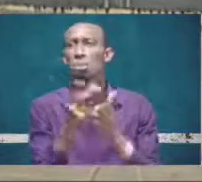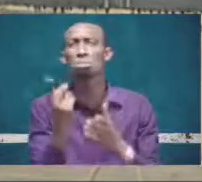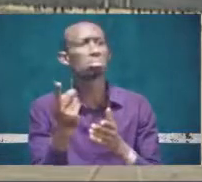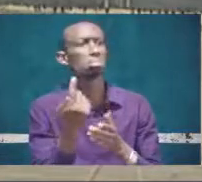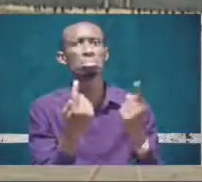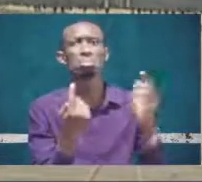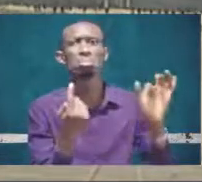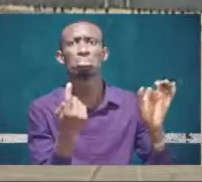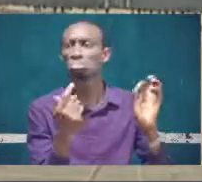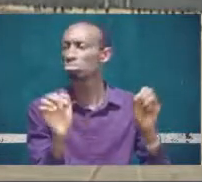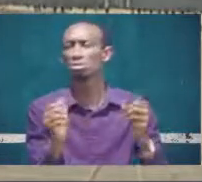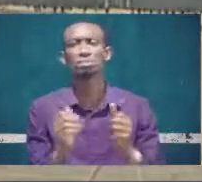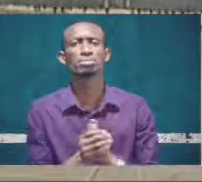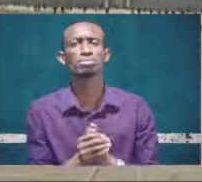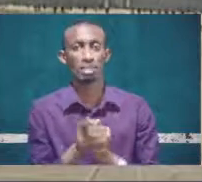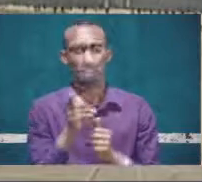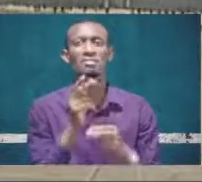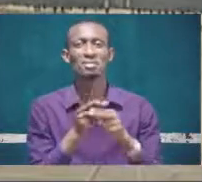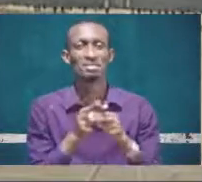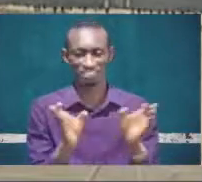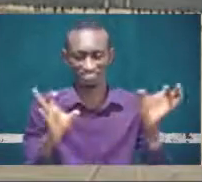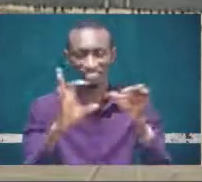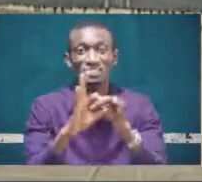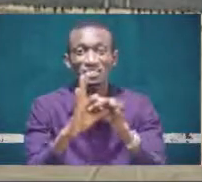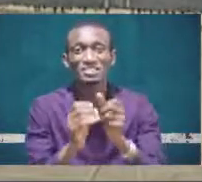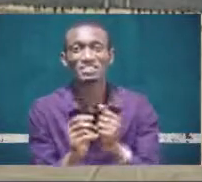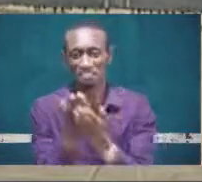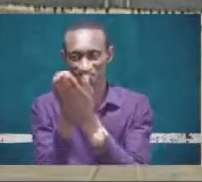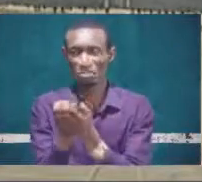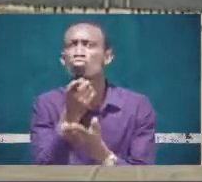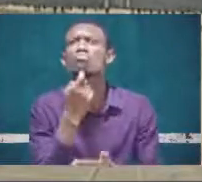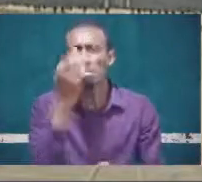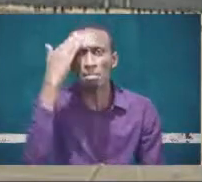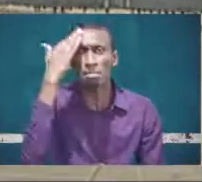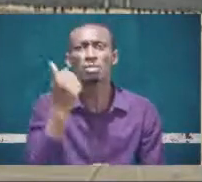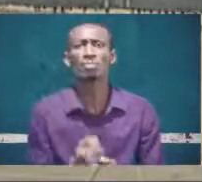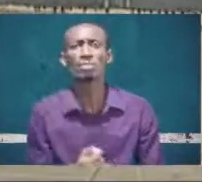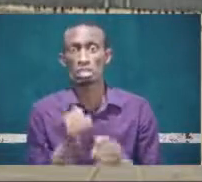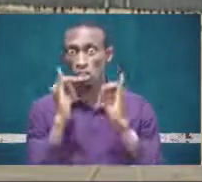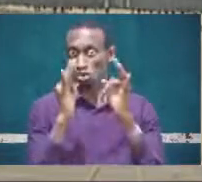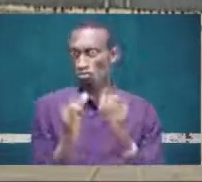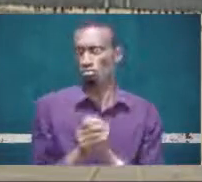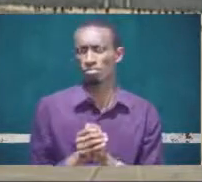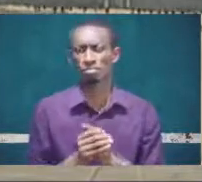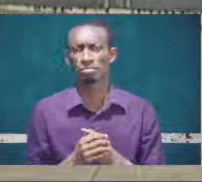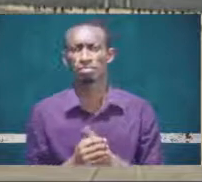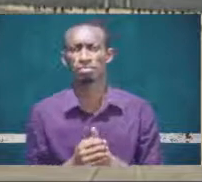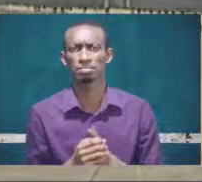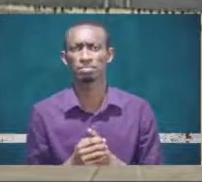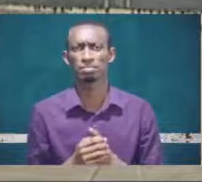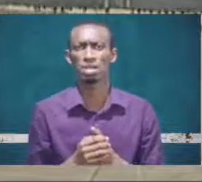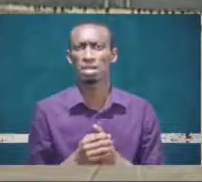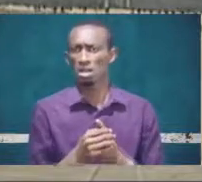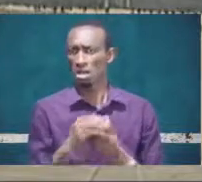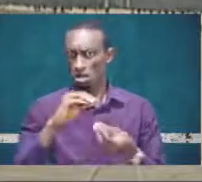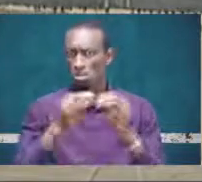well. So that's what we call joint demand. Now you should know, if there is an